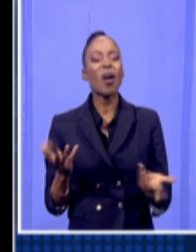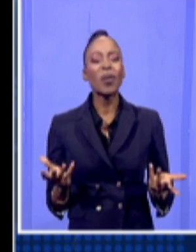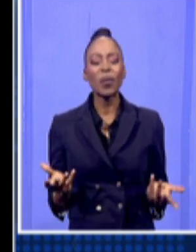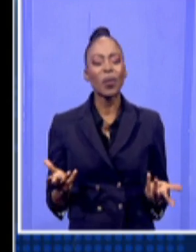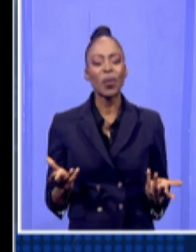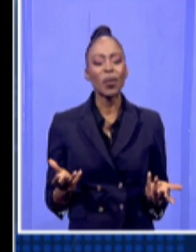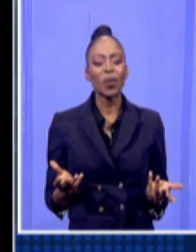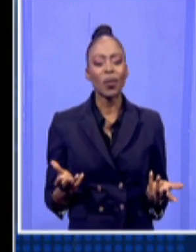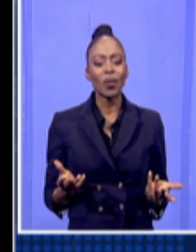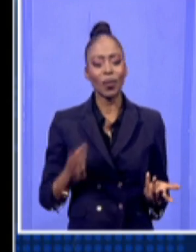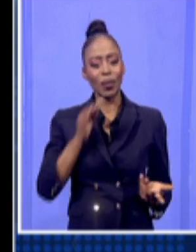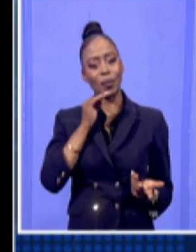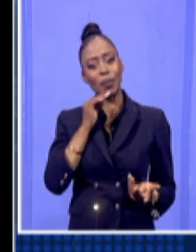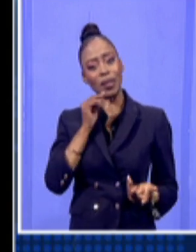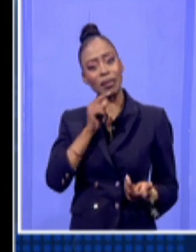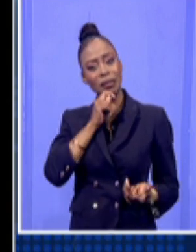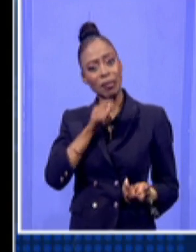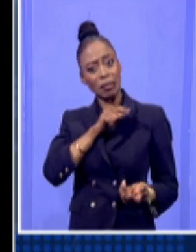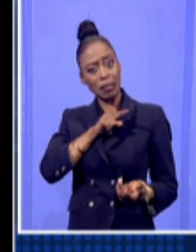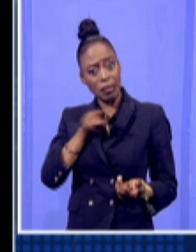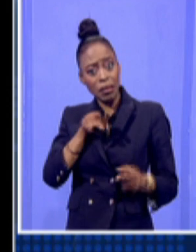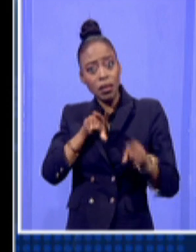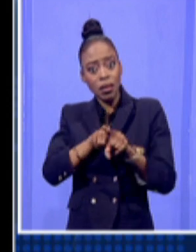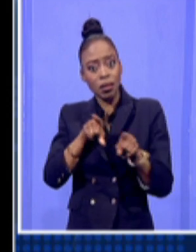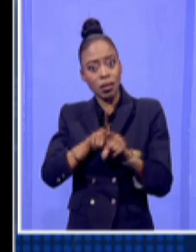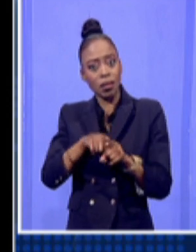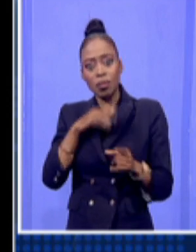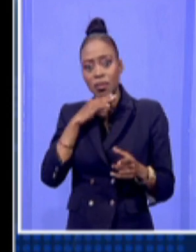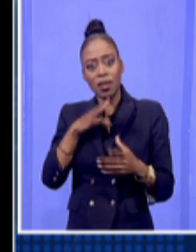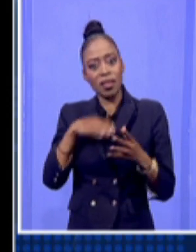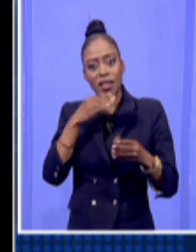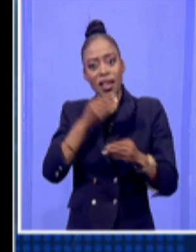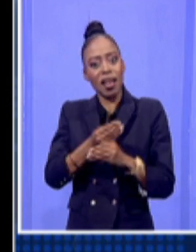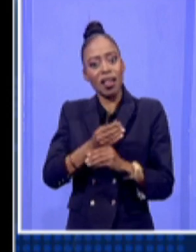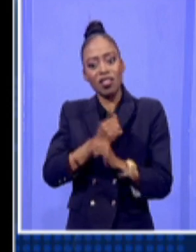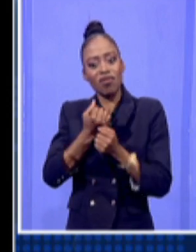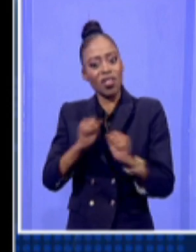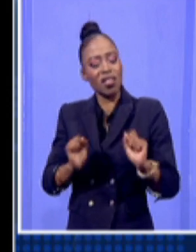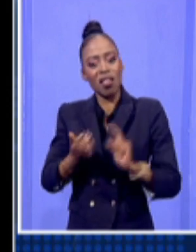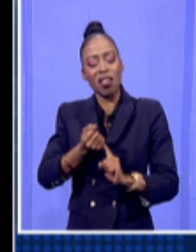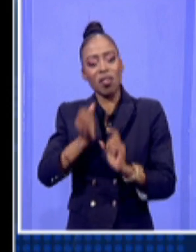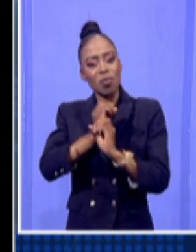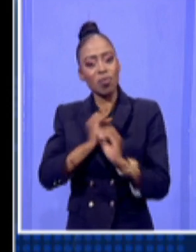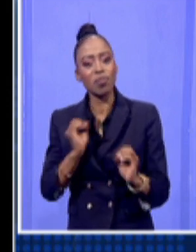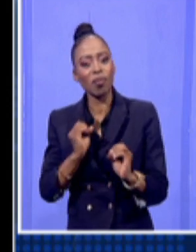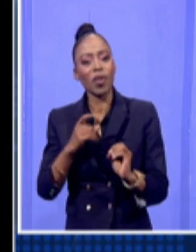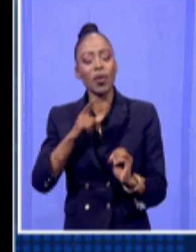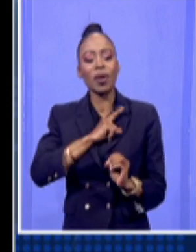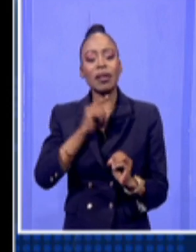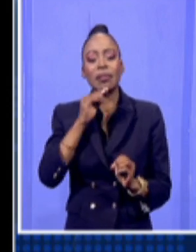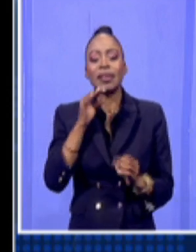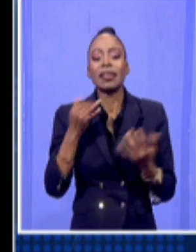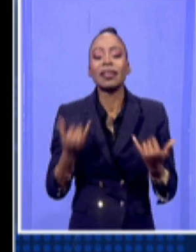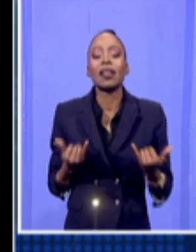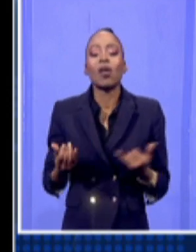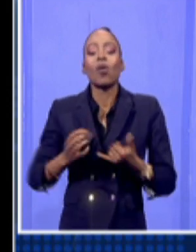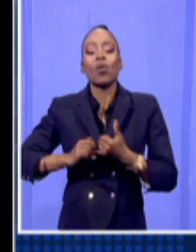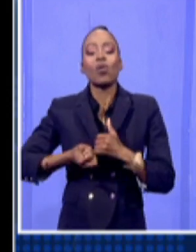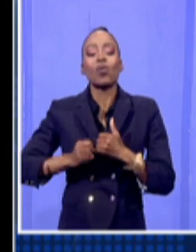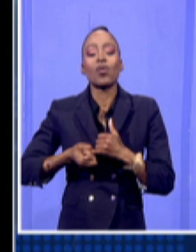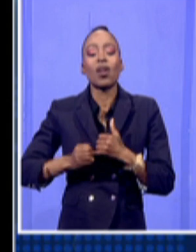So this in itself is an additional injustice because it is trying to now